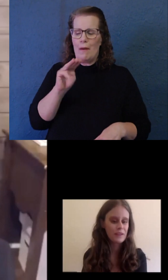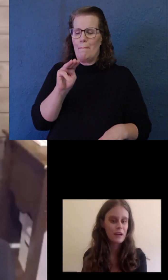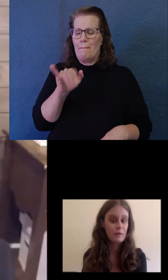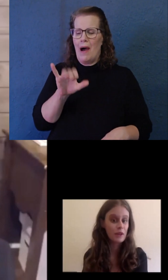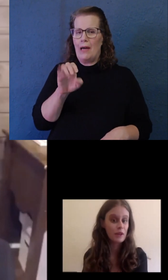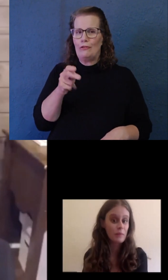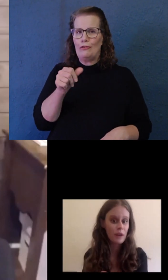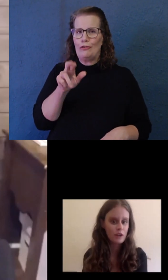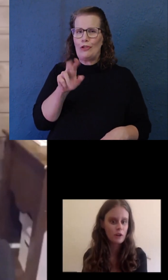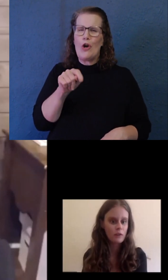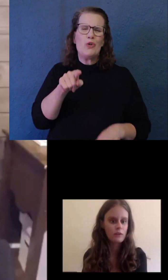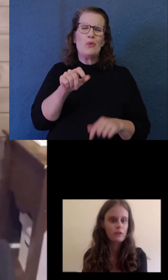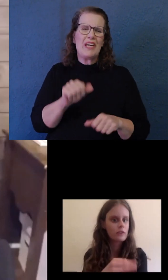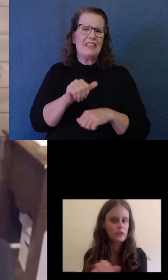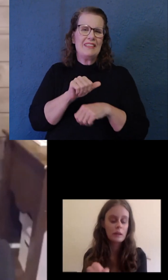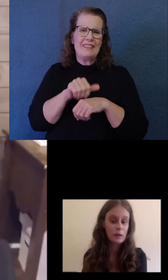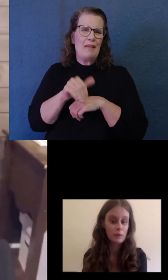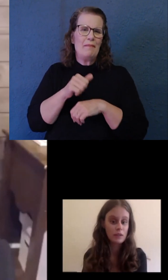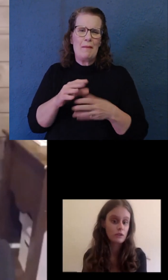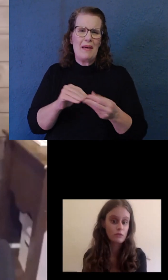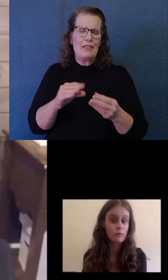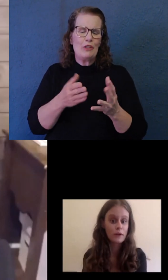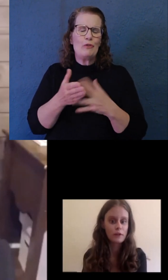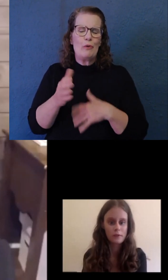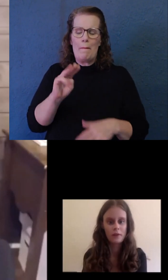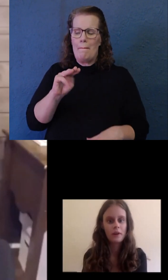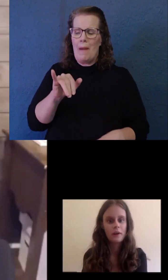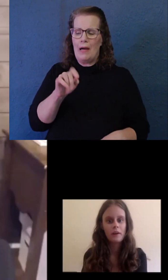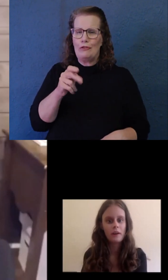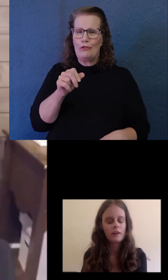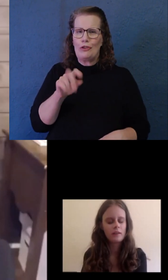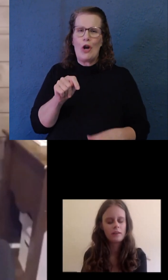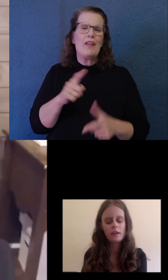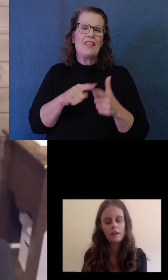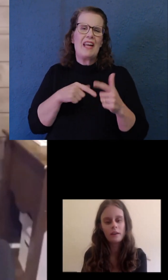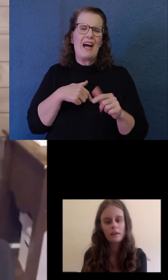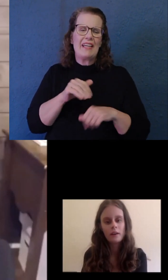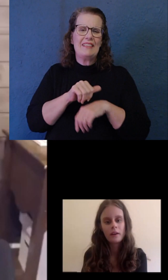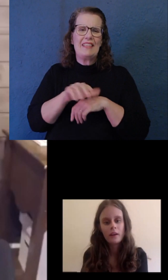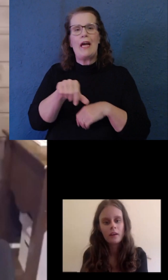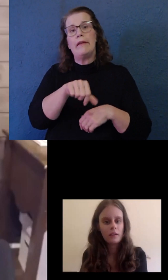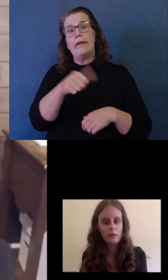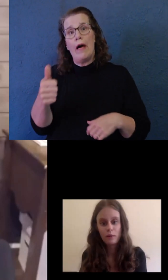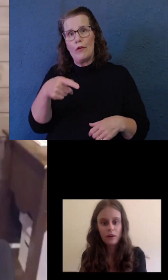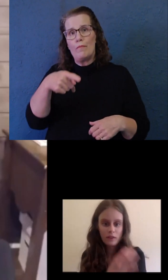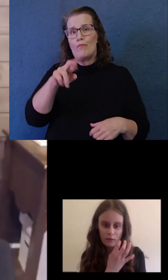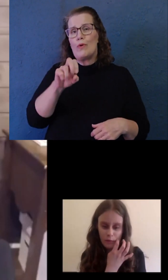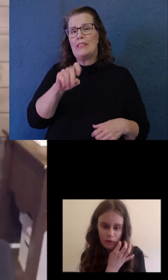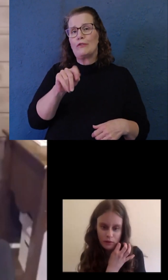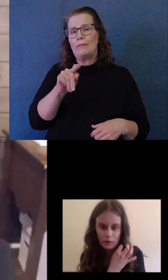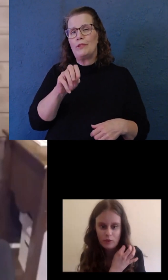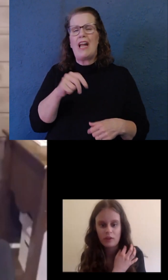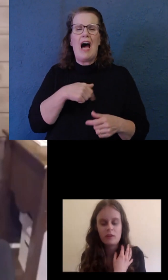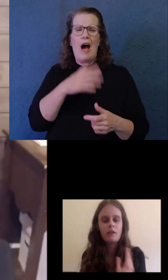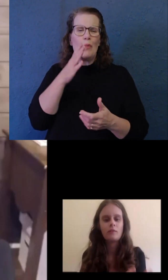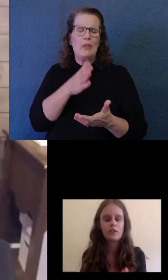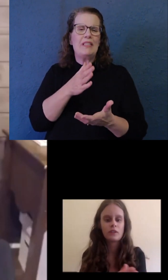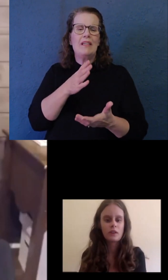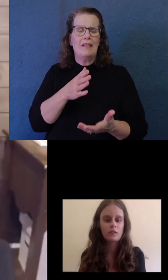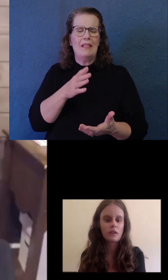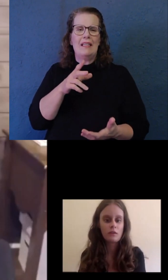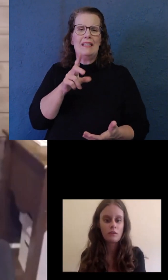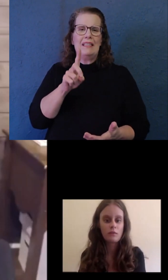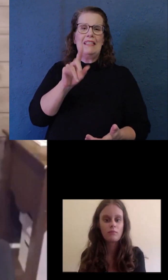from last time that you had my chart, so you could just send me a message through my chart and I can send a different prescription.